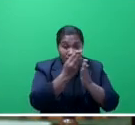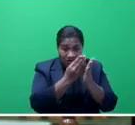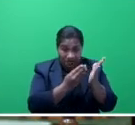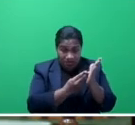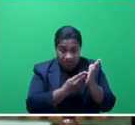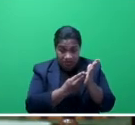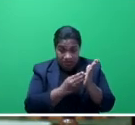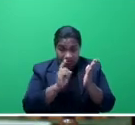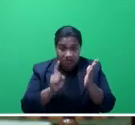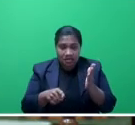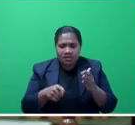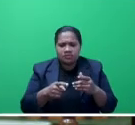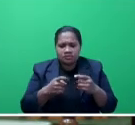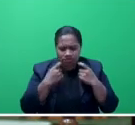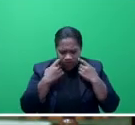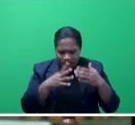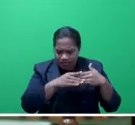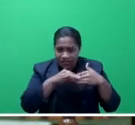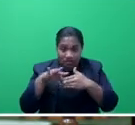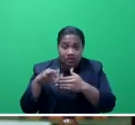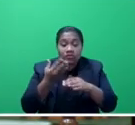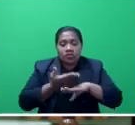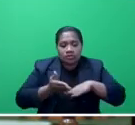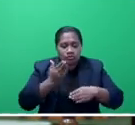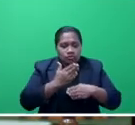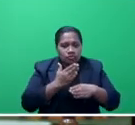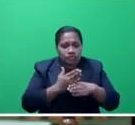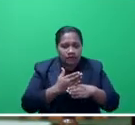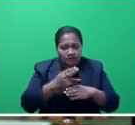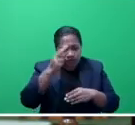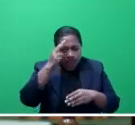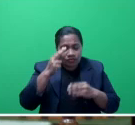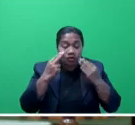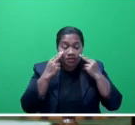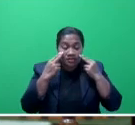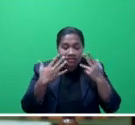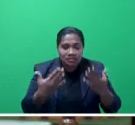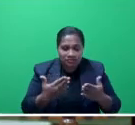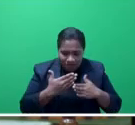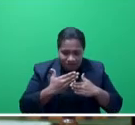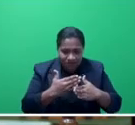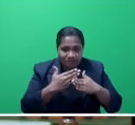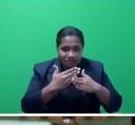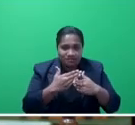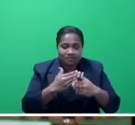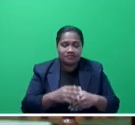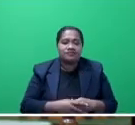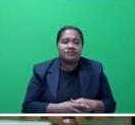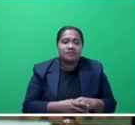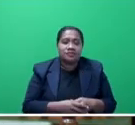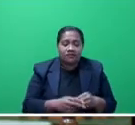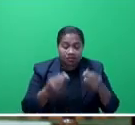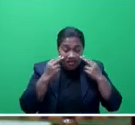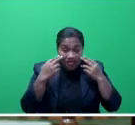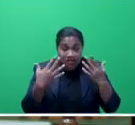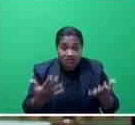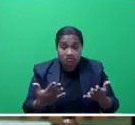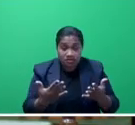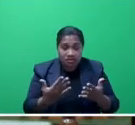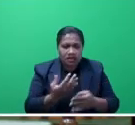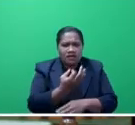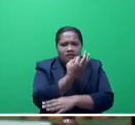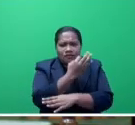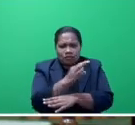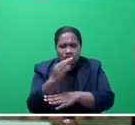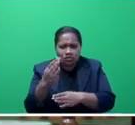to launch a new Jobs for Nature initiative, to engage the unemployed in nature reforestation work such as planting mangroves